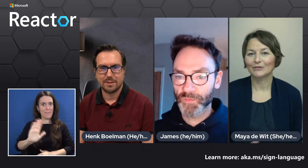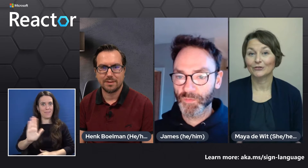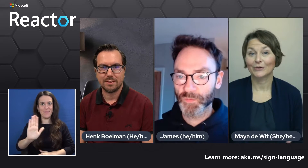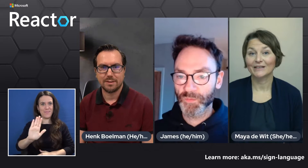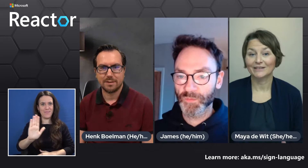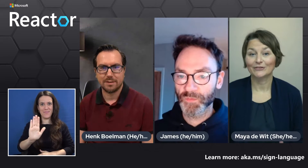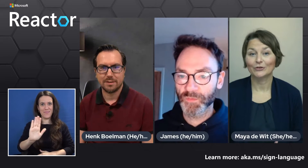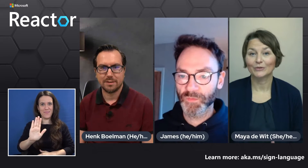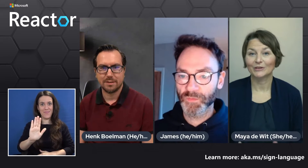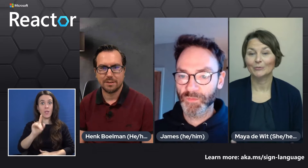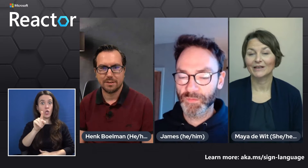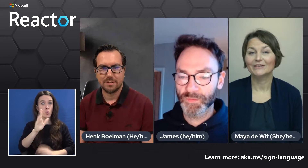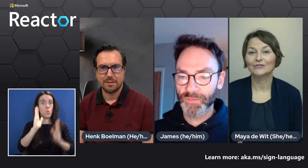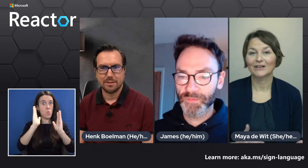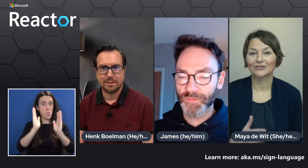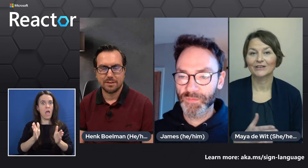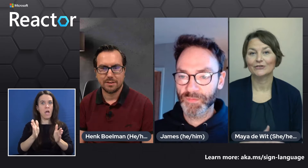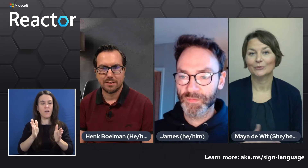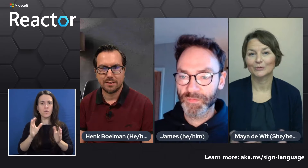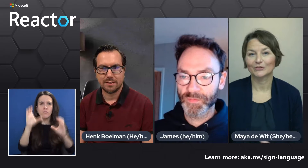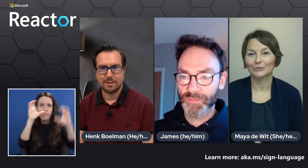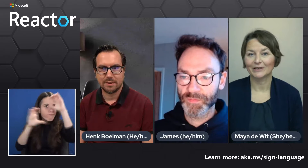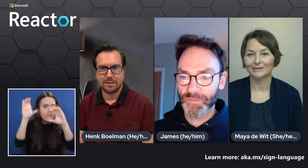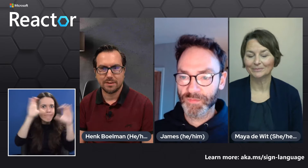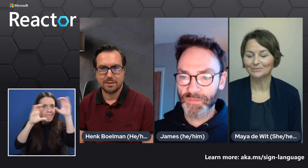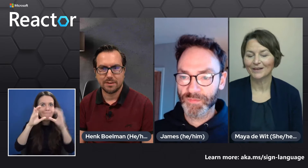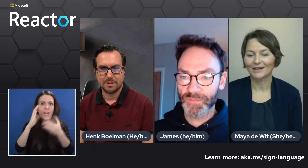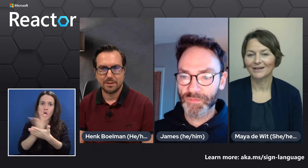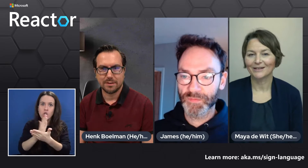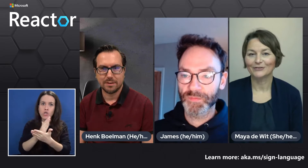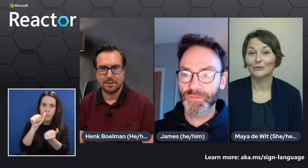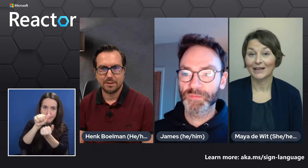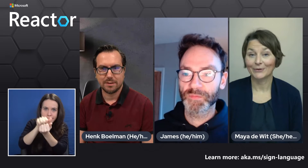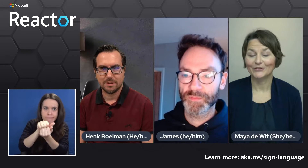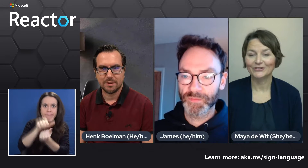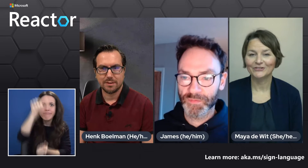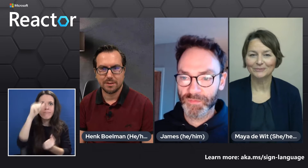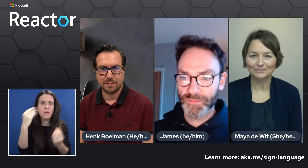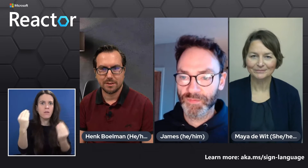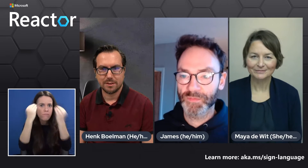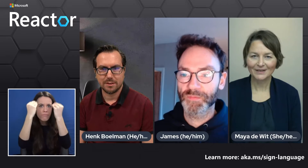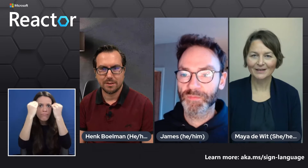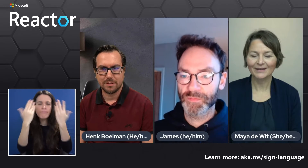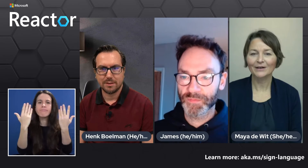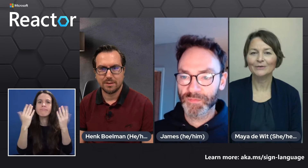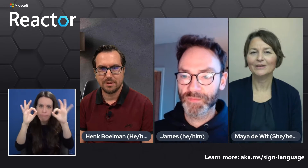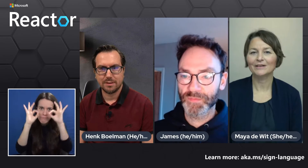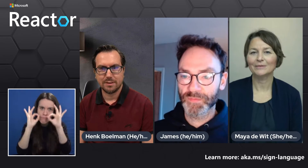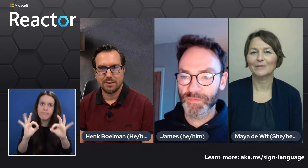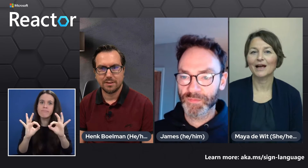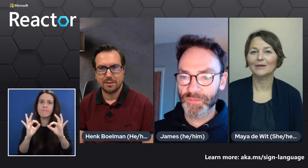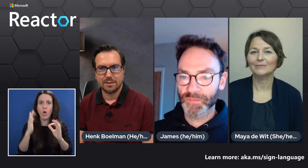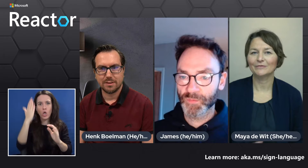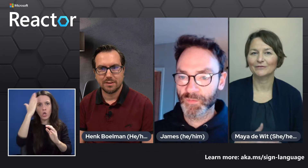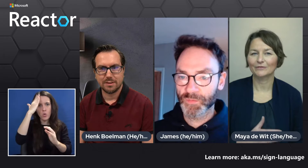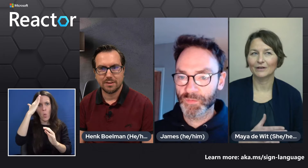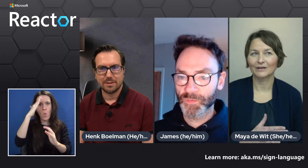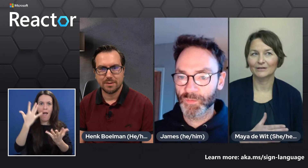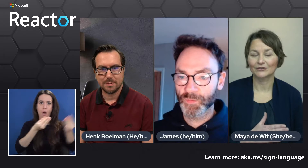have a trained interpreter in place to actually interpret between two languages. Now,